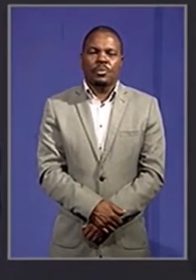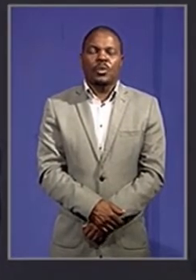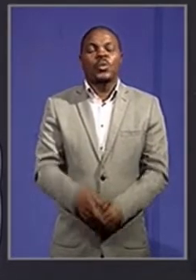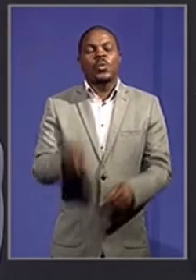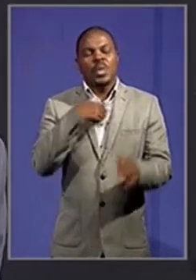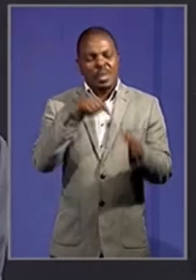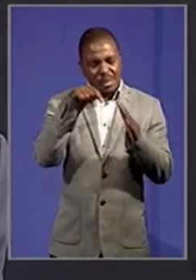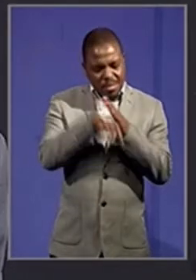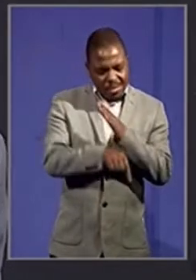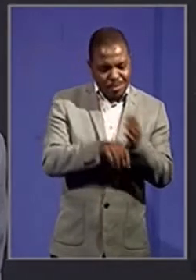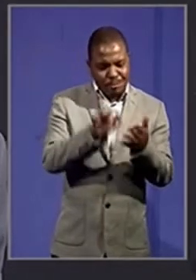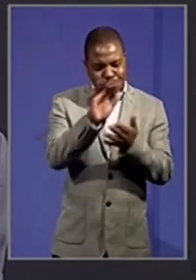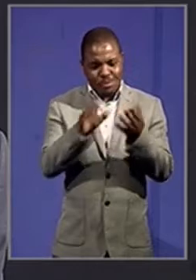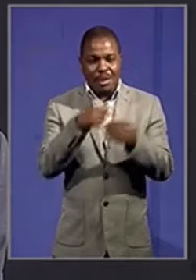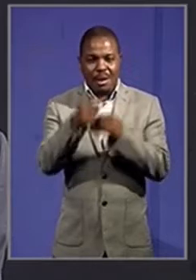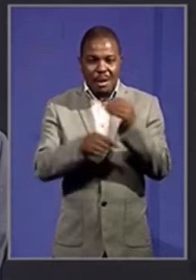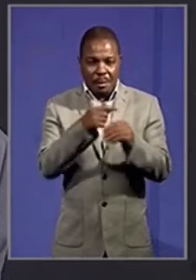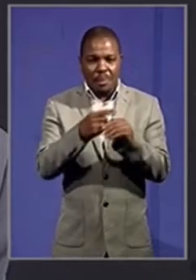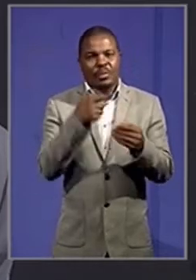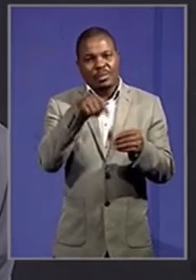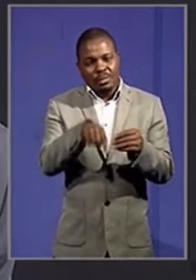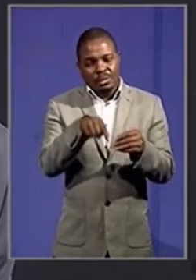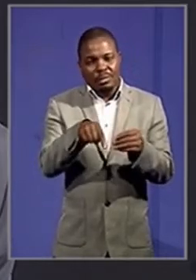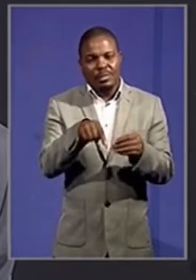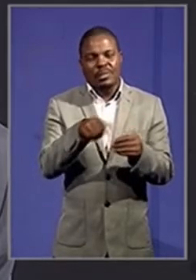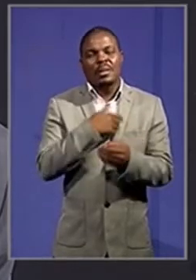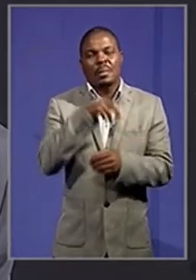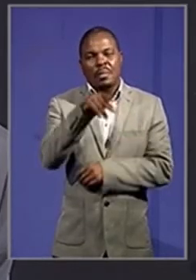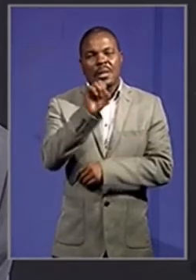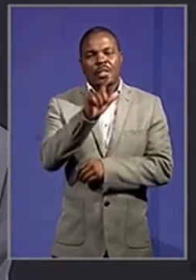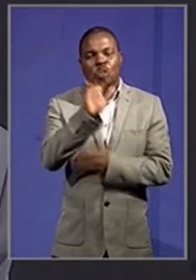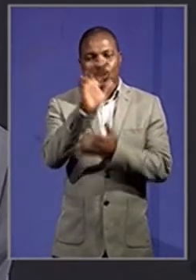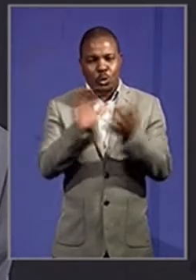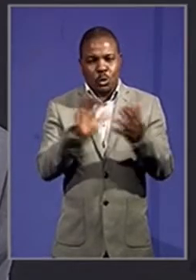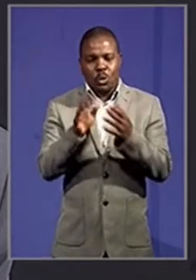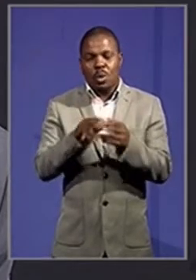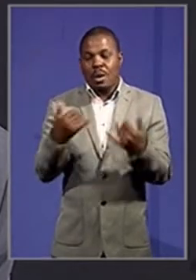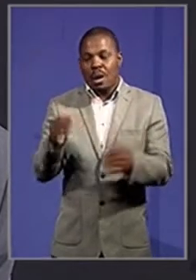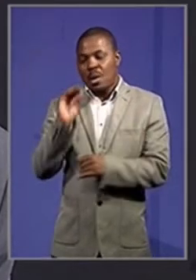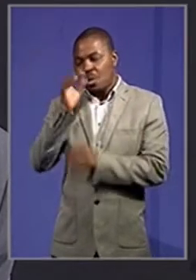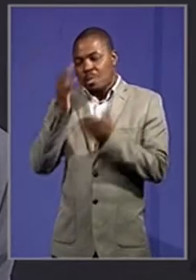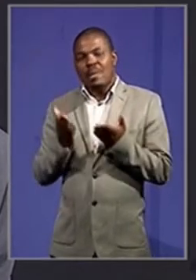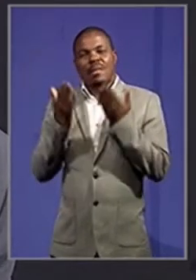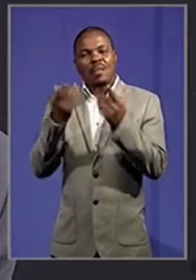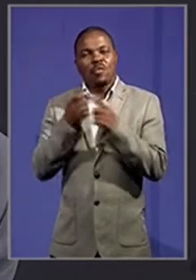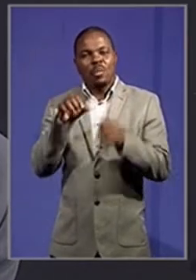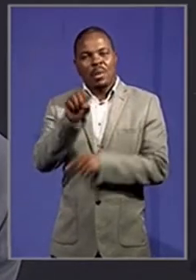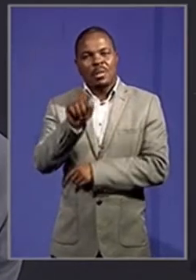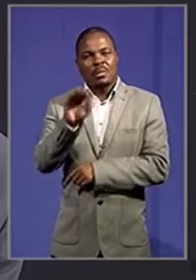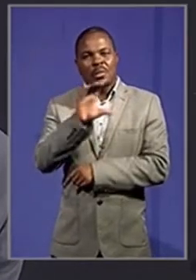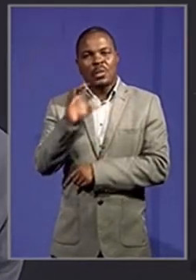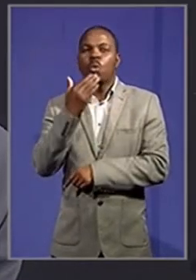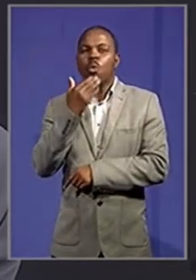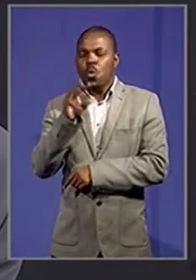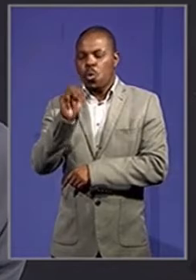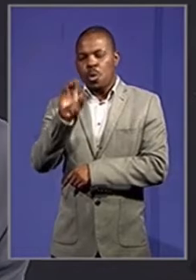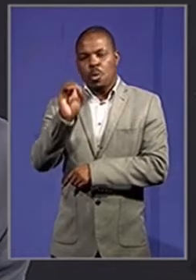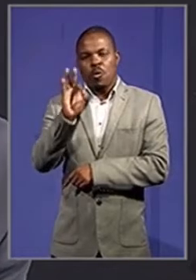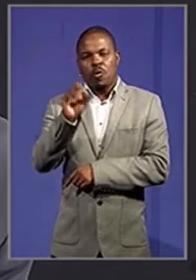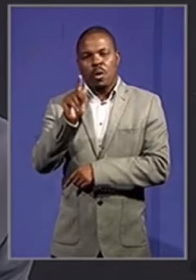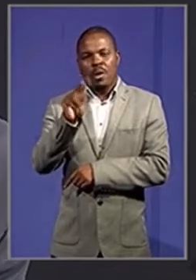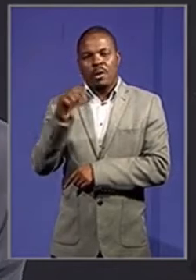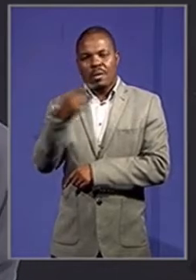Hontse Ditaba ena pele diphapusing tsa rona tsa kgaso kajeno re na le mohasi wa dipapadi SABC Brian Mofokeng. Brian, re o